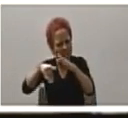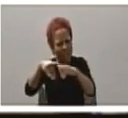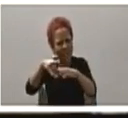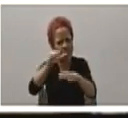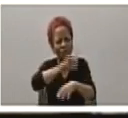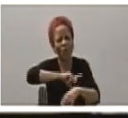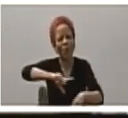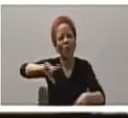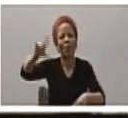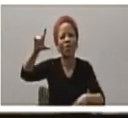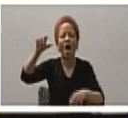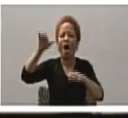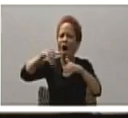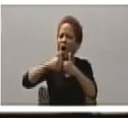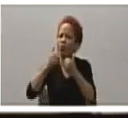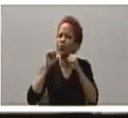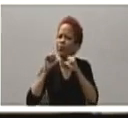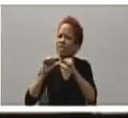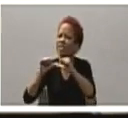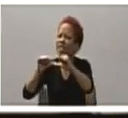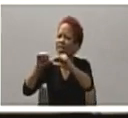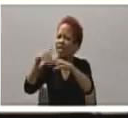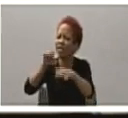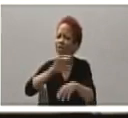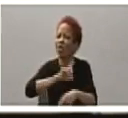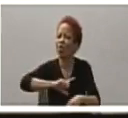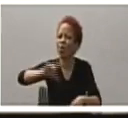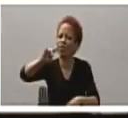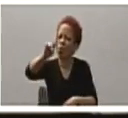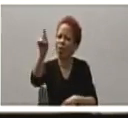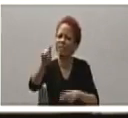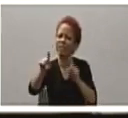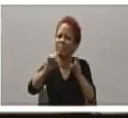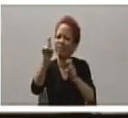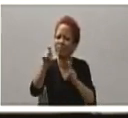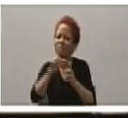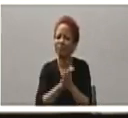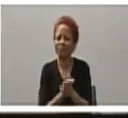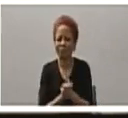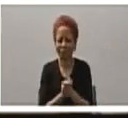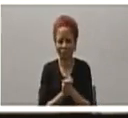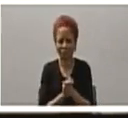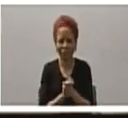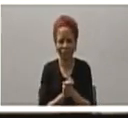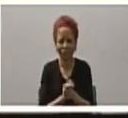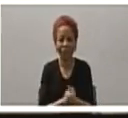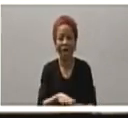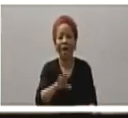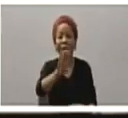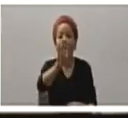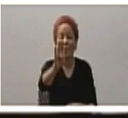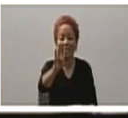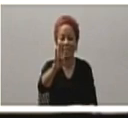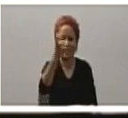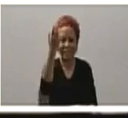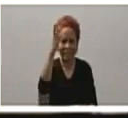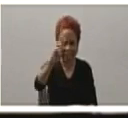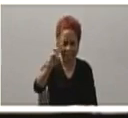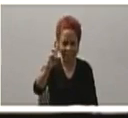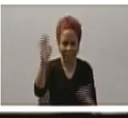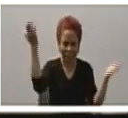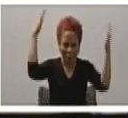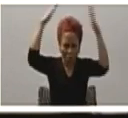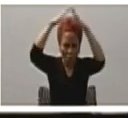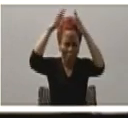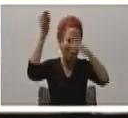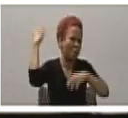The door of faith, wrote Pope Benedict XVI in his letter